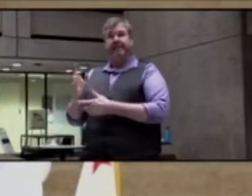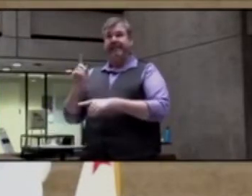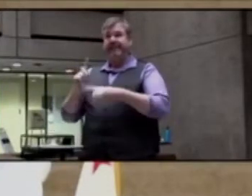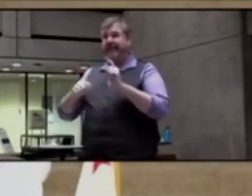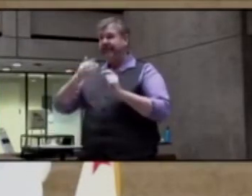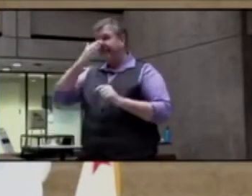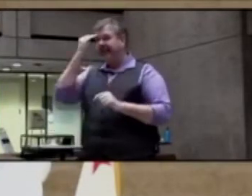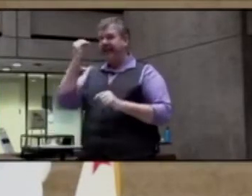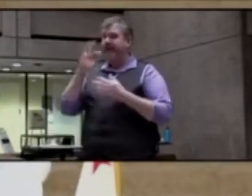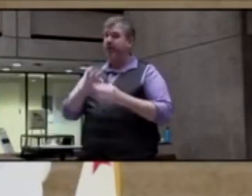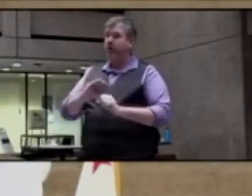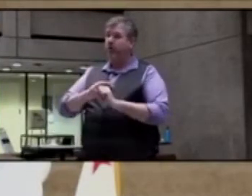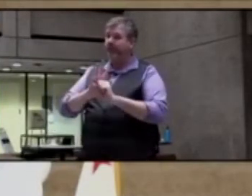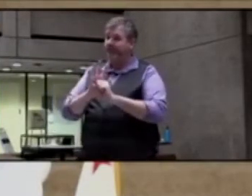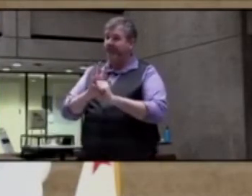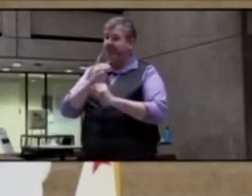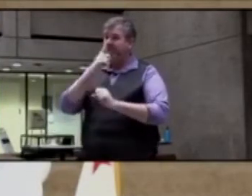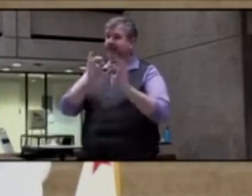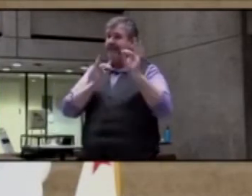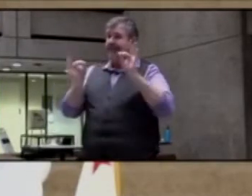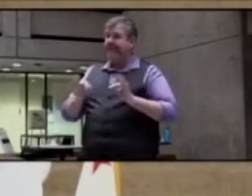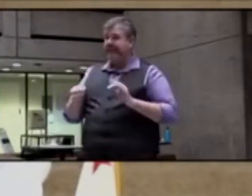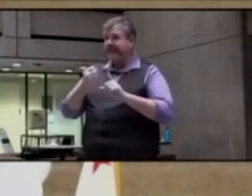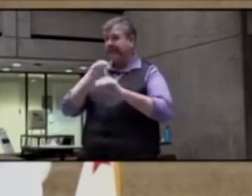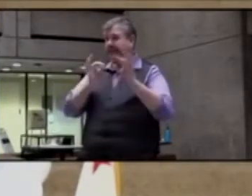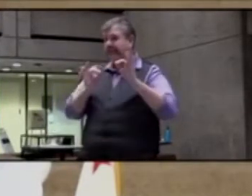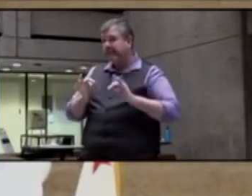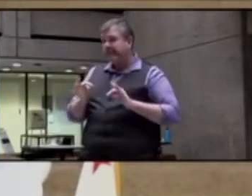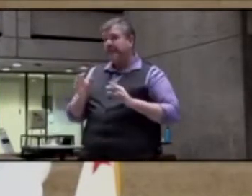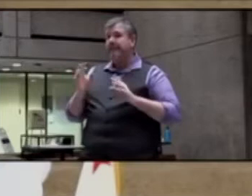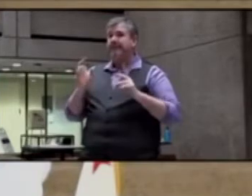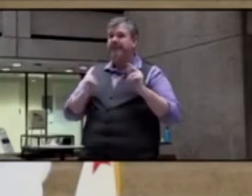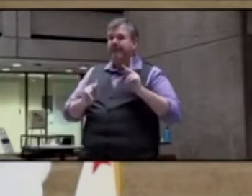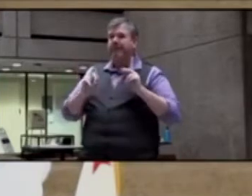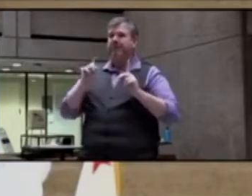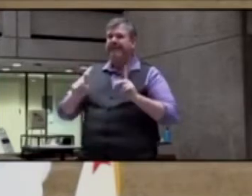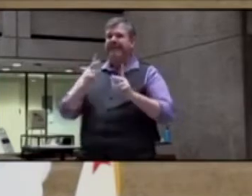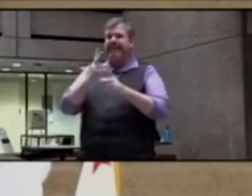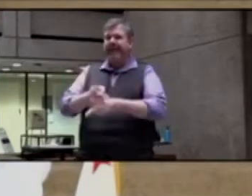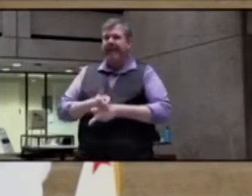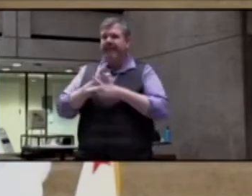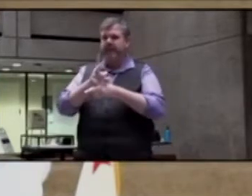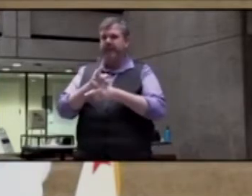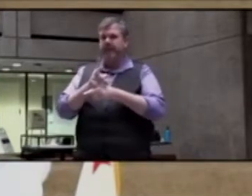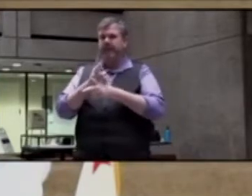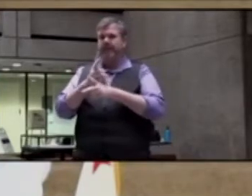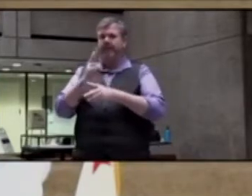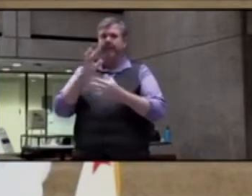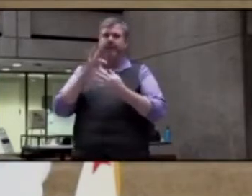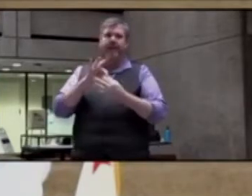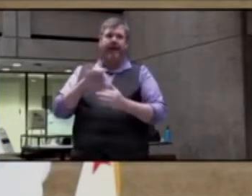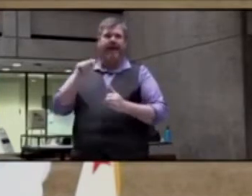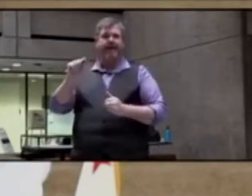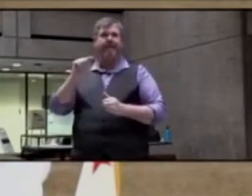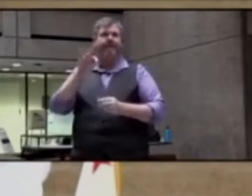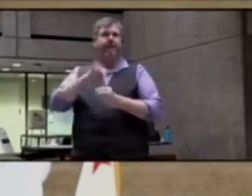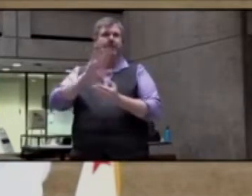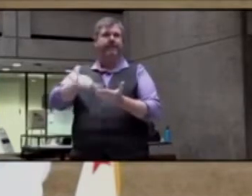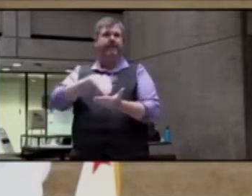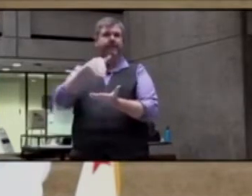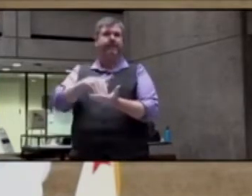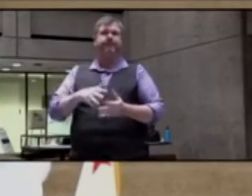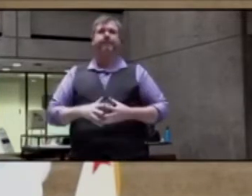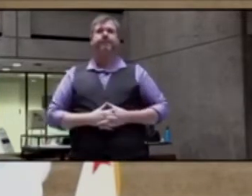people about, the precautions that are taken at these vote centers? Sure. So here at our office or at the vote